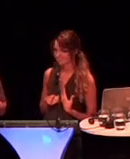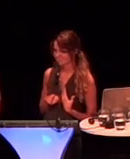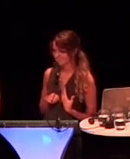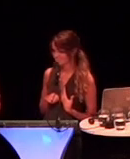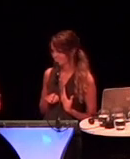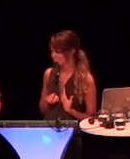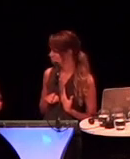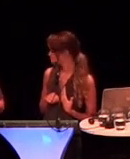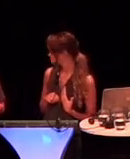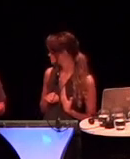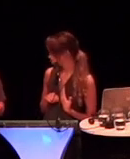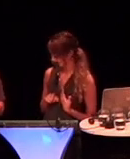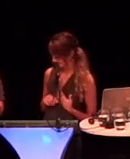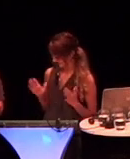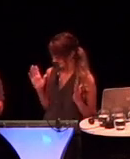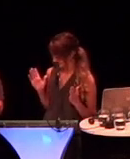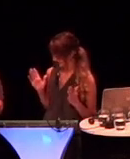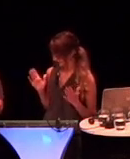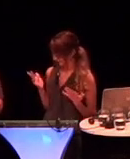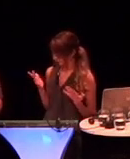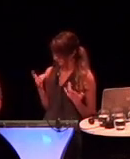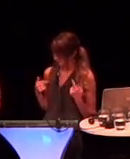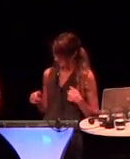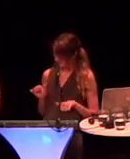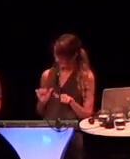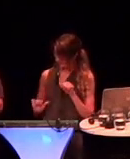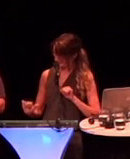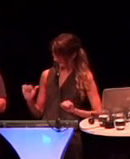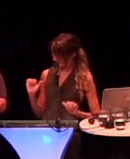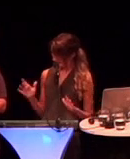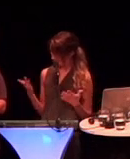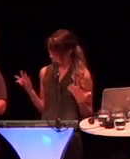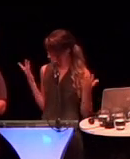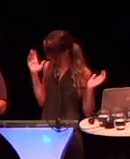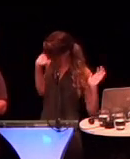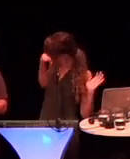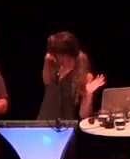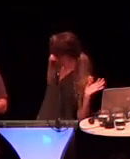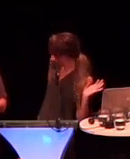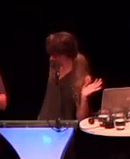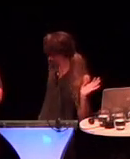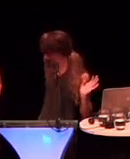one-off interpreted show, then our options are limited. As Amy said, I think that's it.